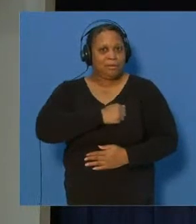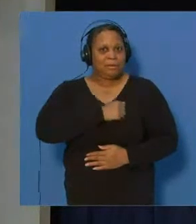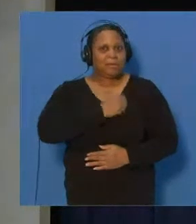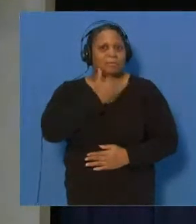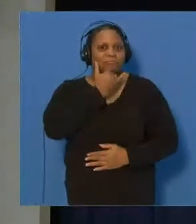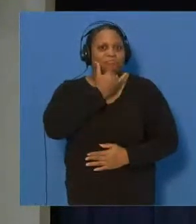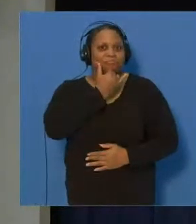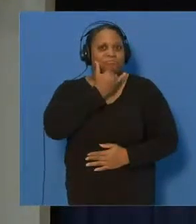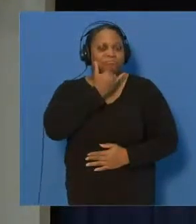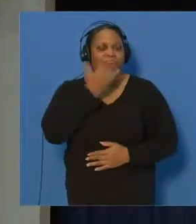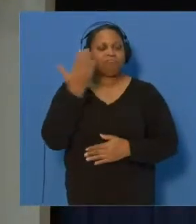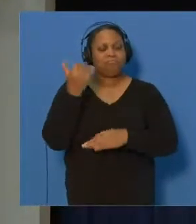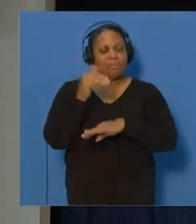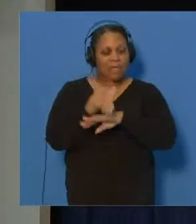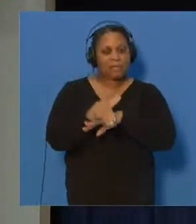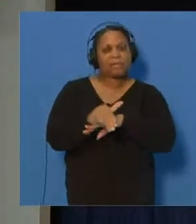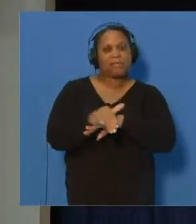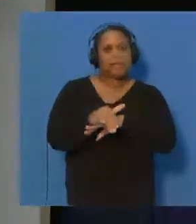error I made last night in